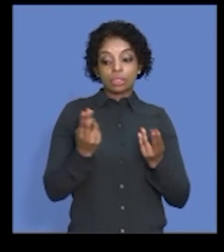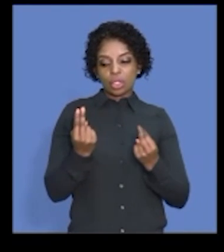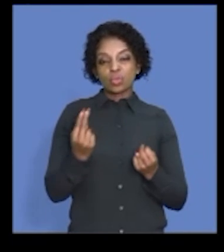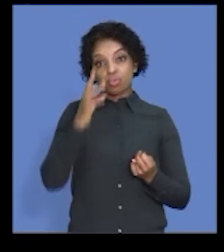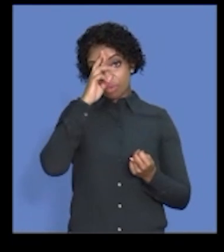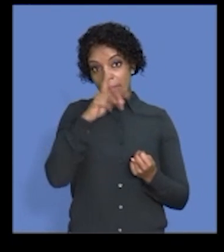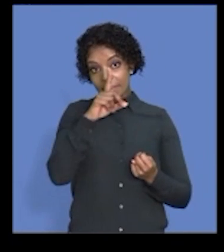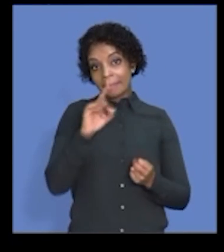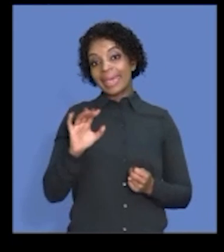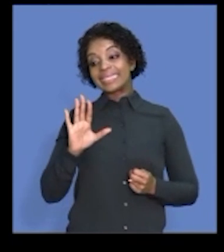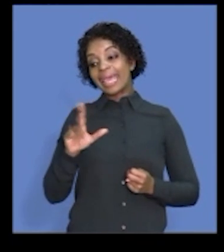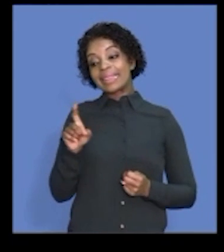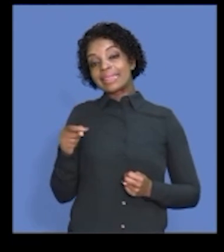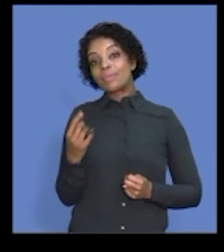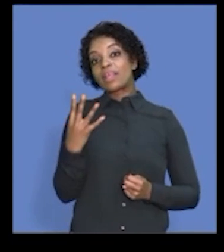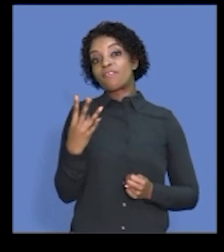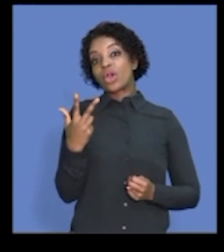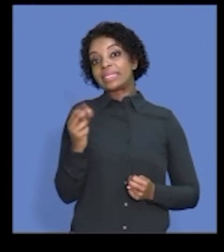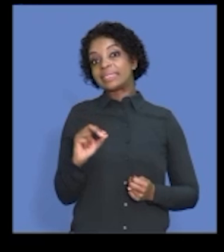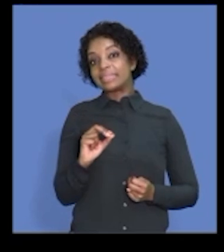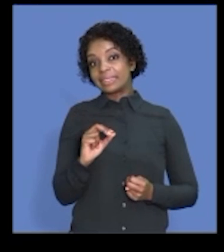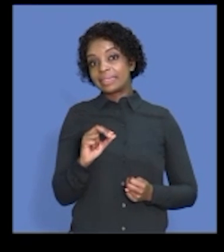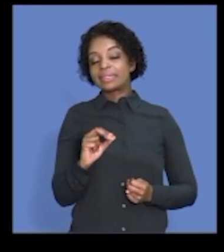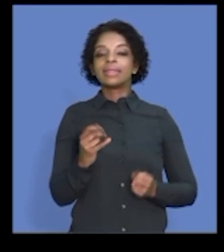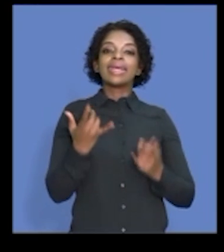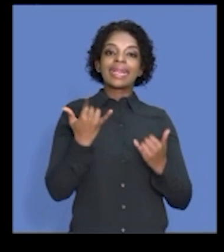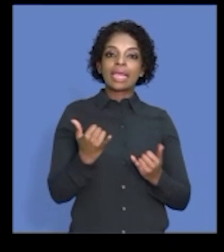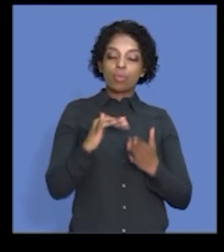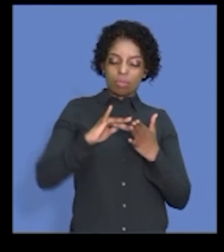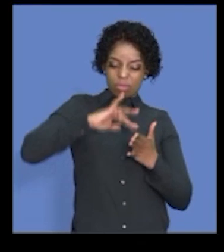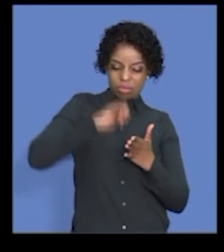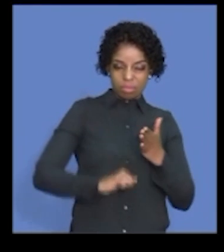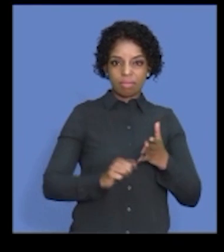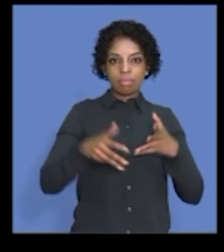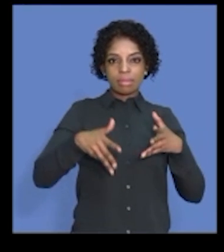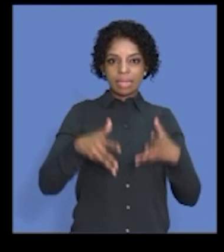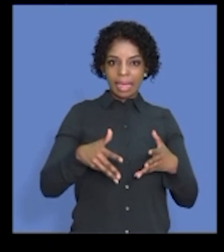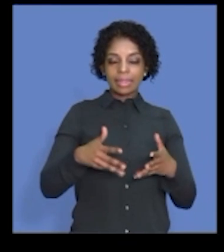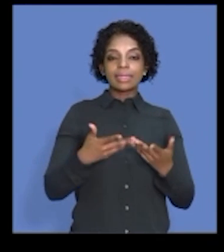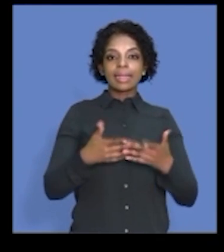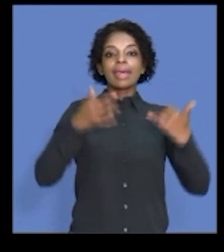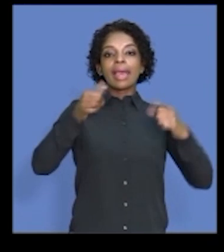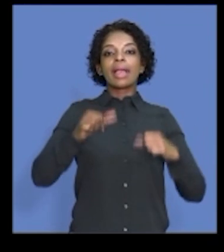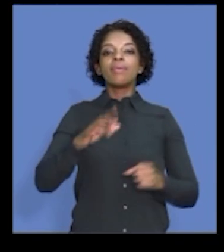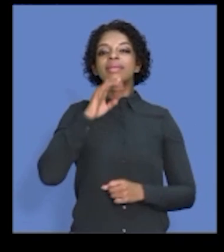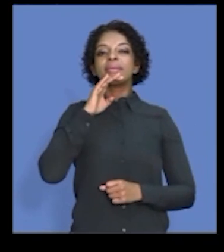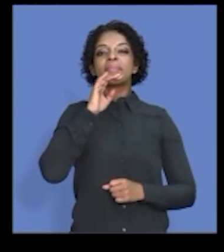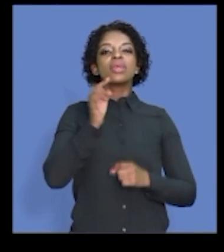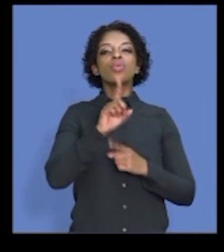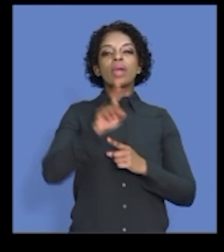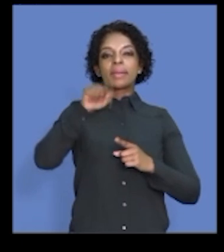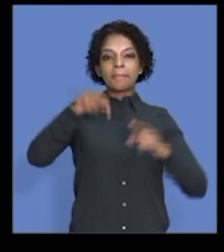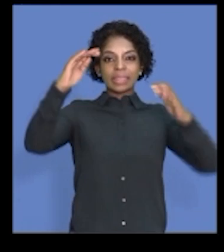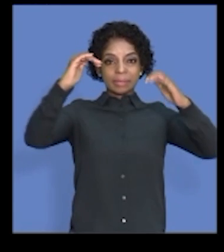10,480. The fact that you are subtracting in accounting means the use of the bracket. As you can clearly see,